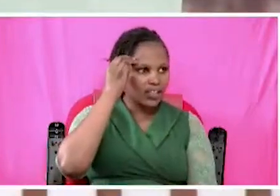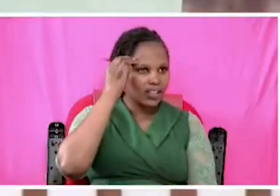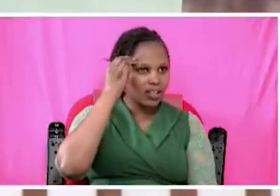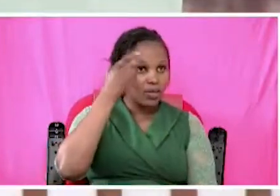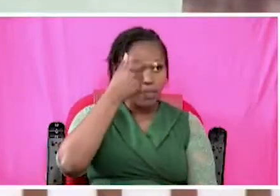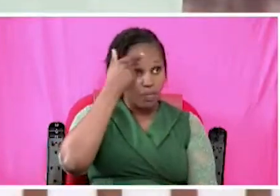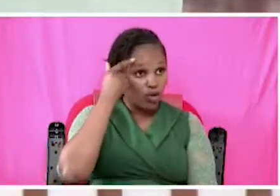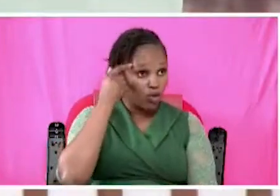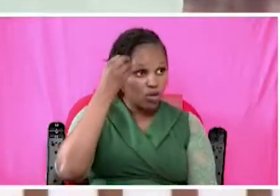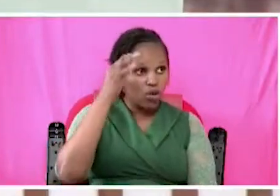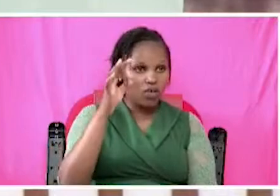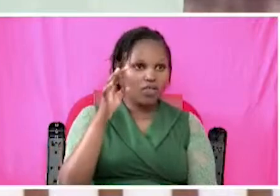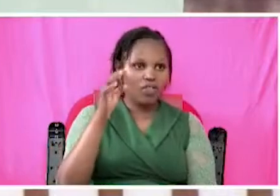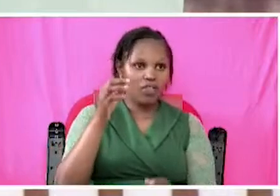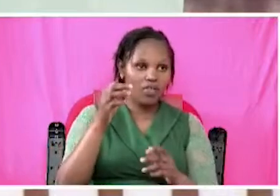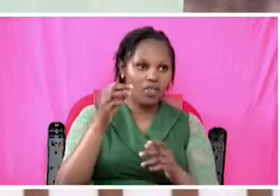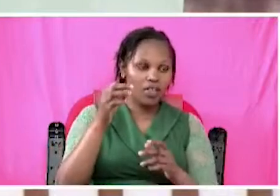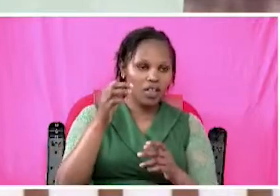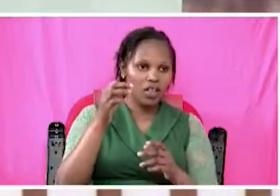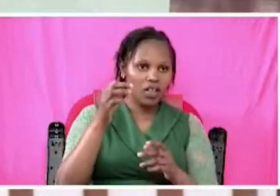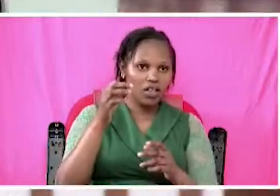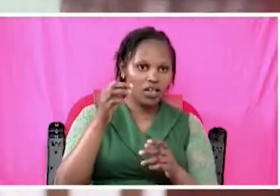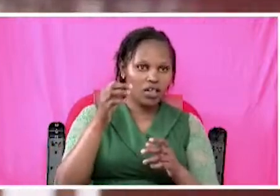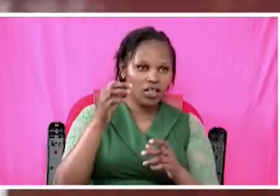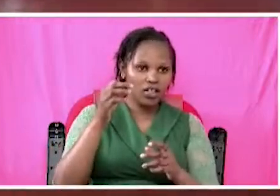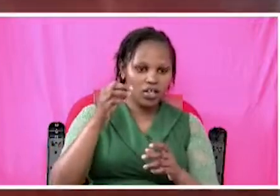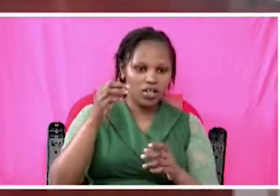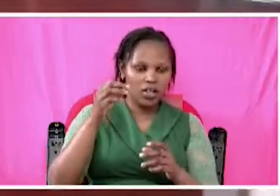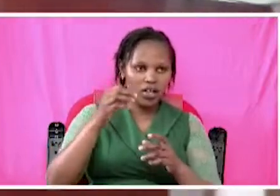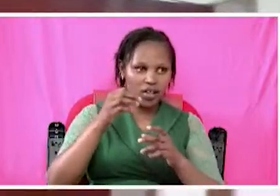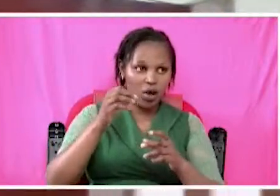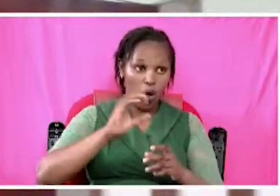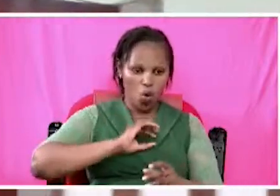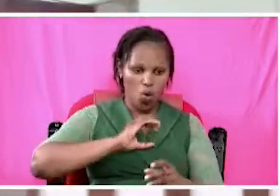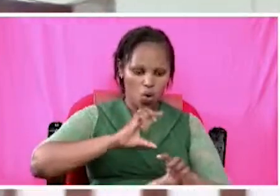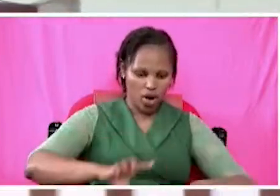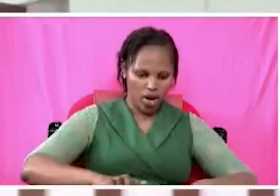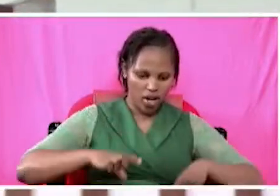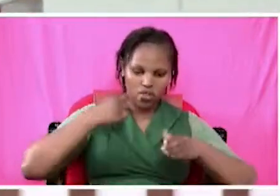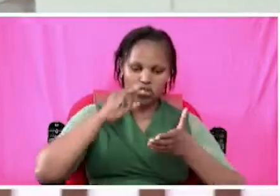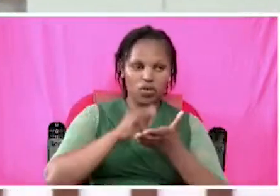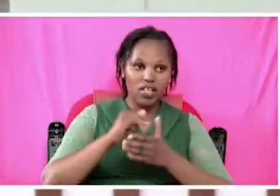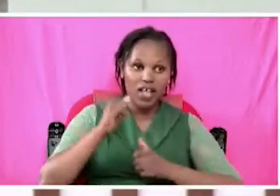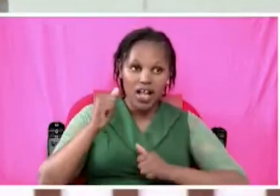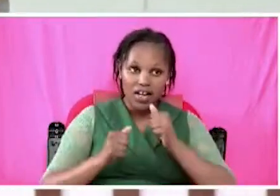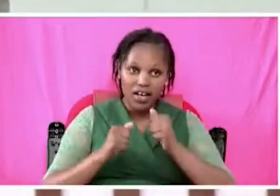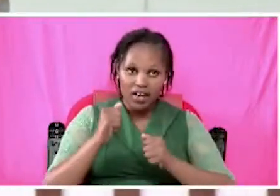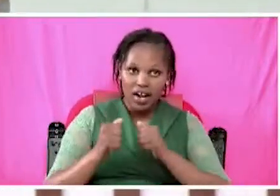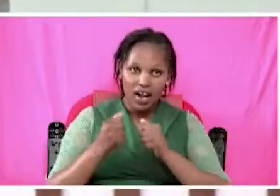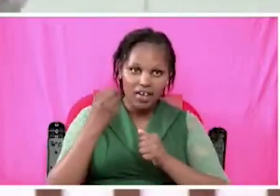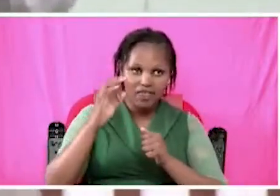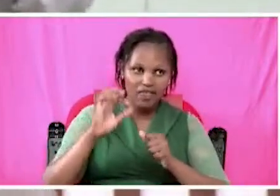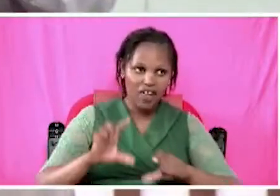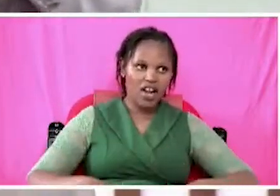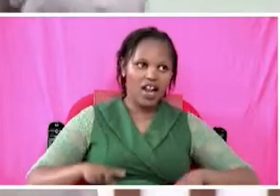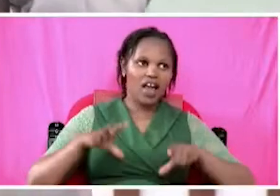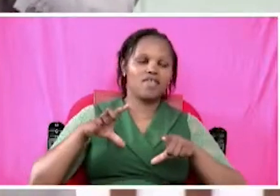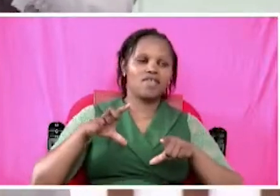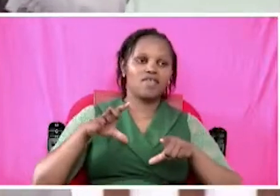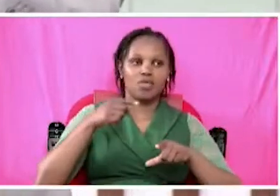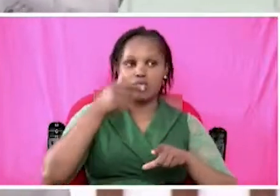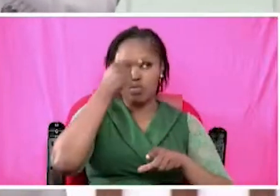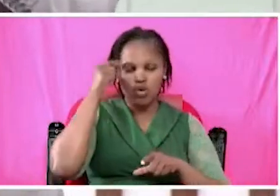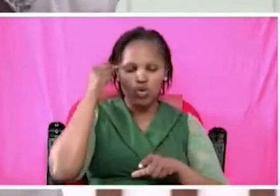of the threat of his own life. So that he's running for his dear life because of a